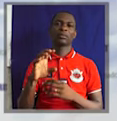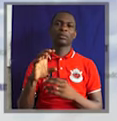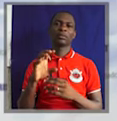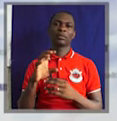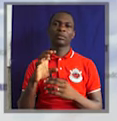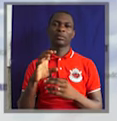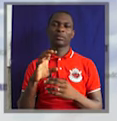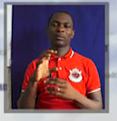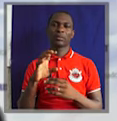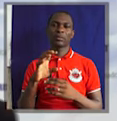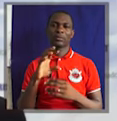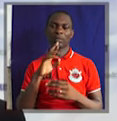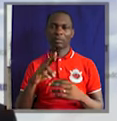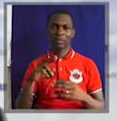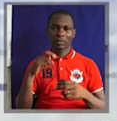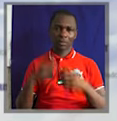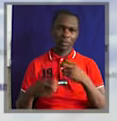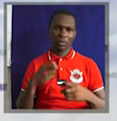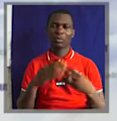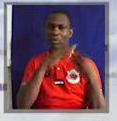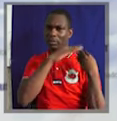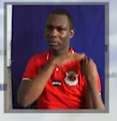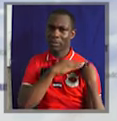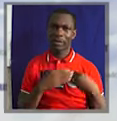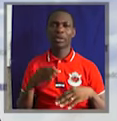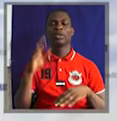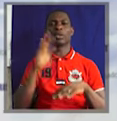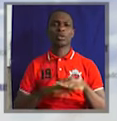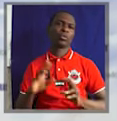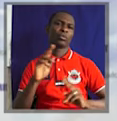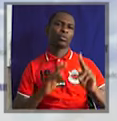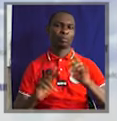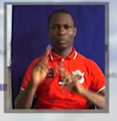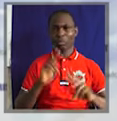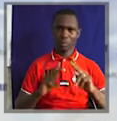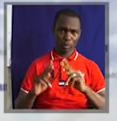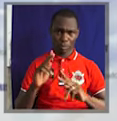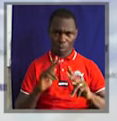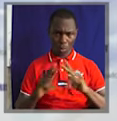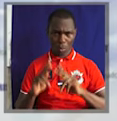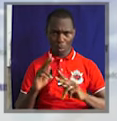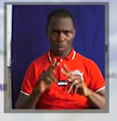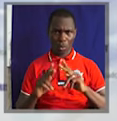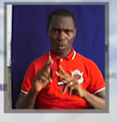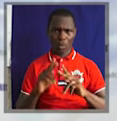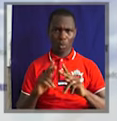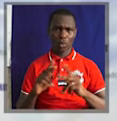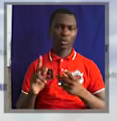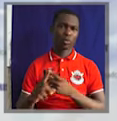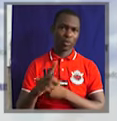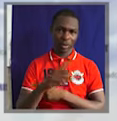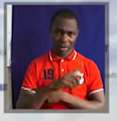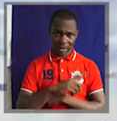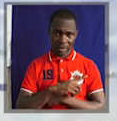curses ɛyɛ ɔhaw ane dadwene bi a ɛda nnipa binom so ɛwɔ ɛberɛ a me ne wo ɛrekasa